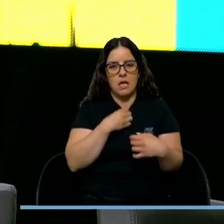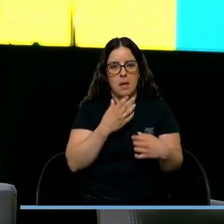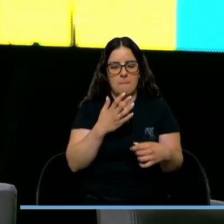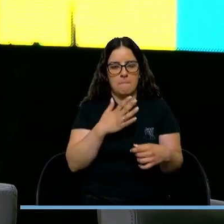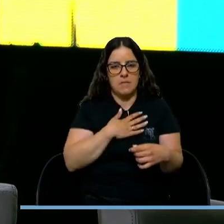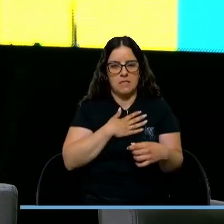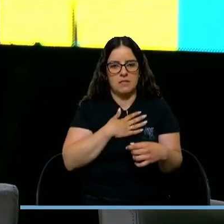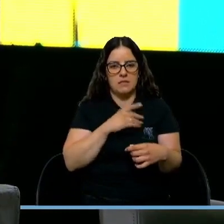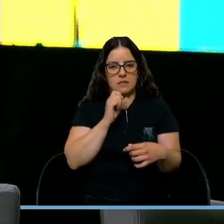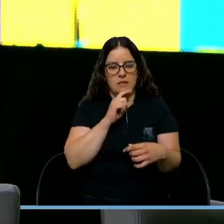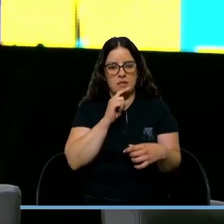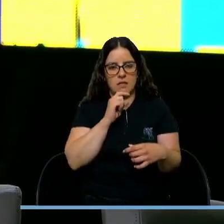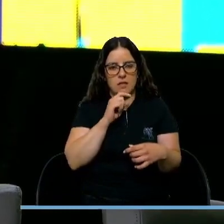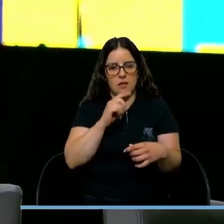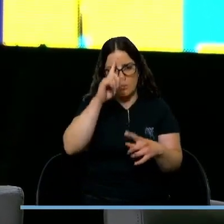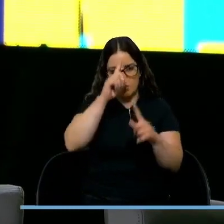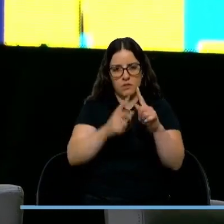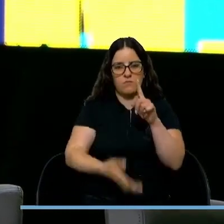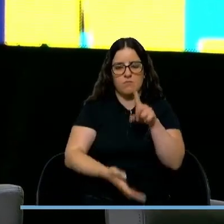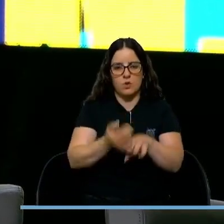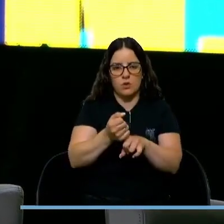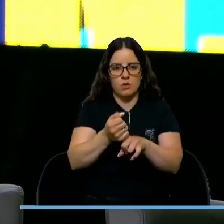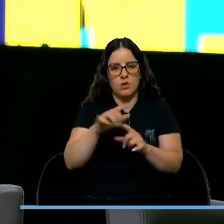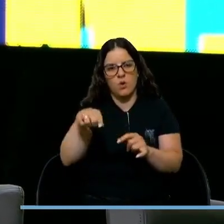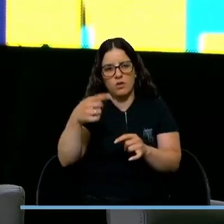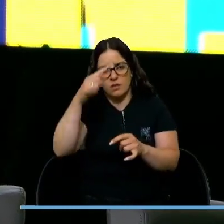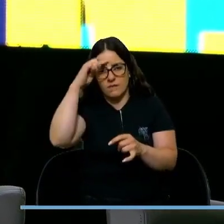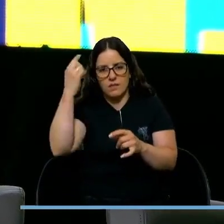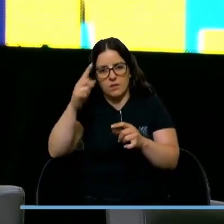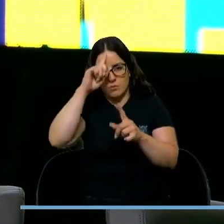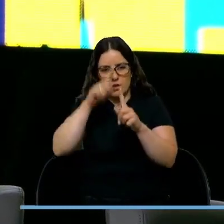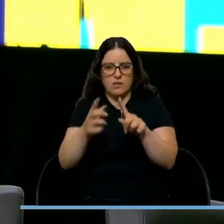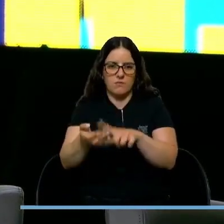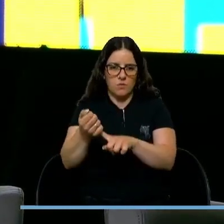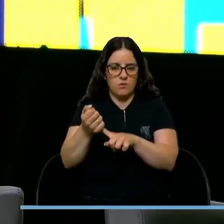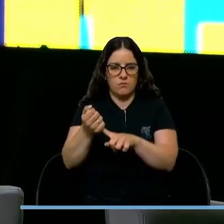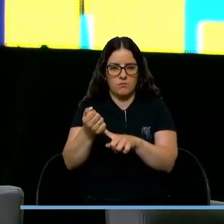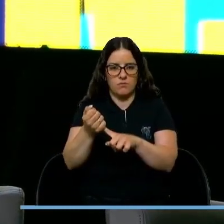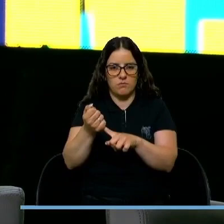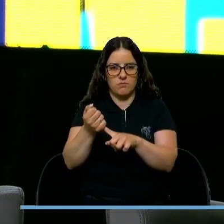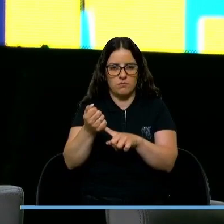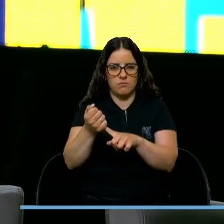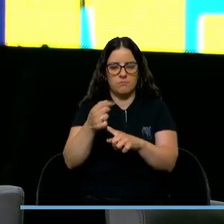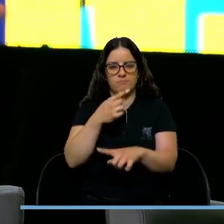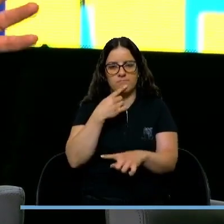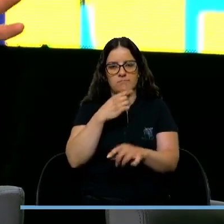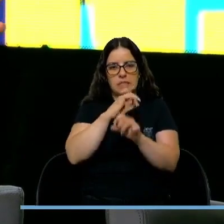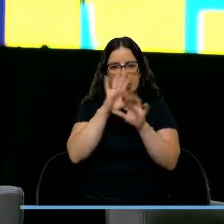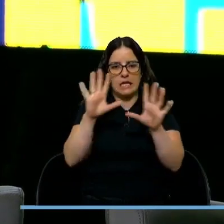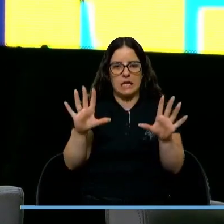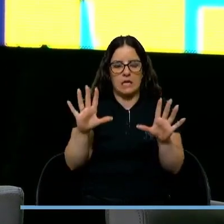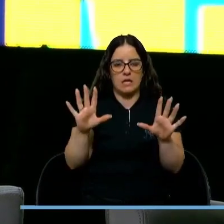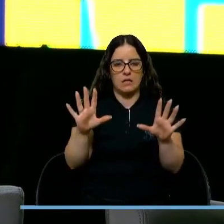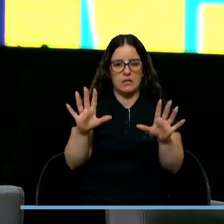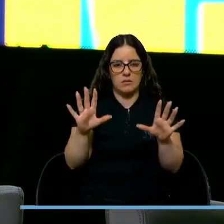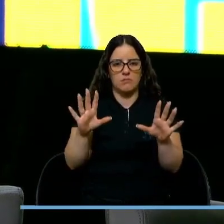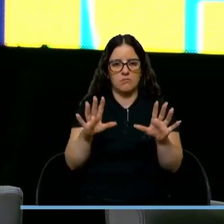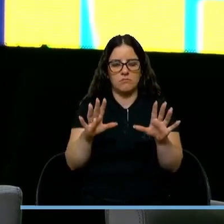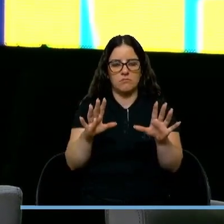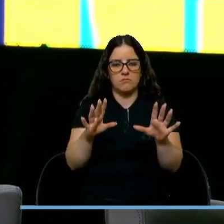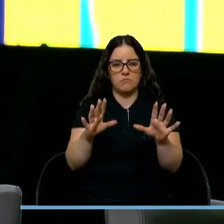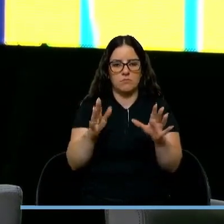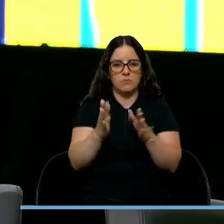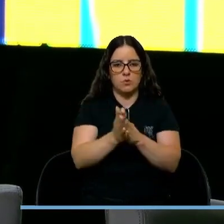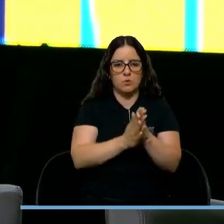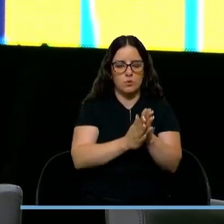that will be able to achieve their objectives, and those companies which will be more difficult for. Clearly, we have the